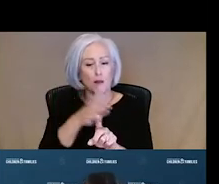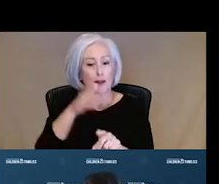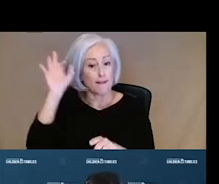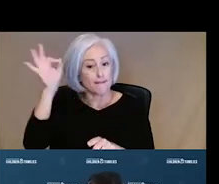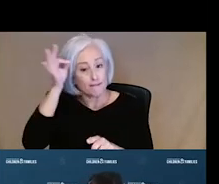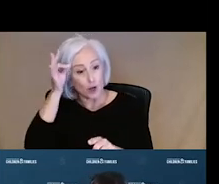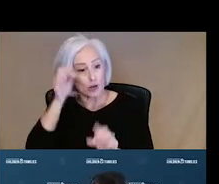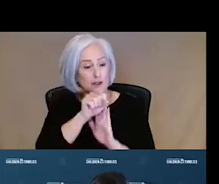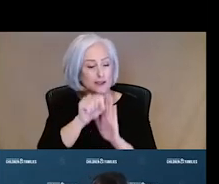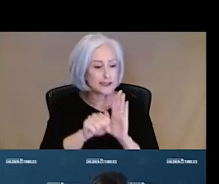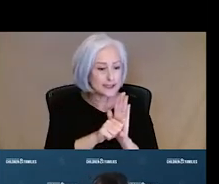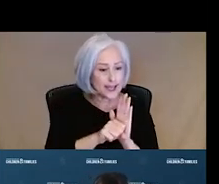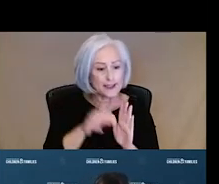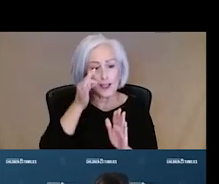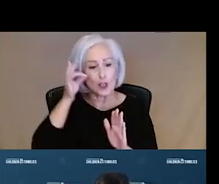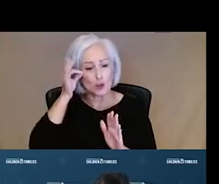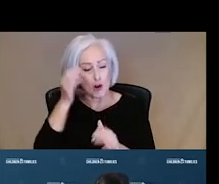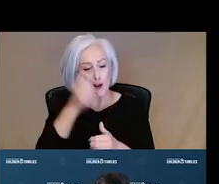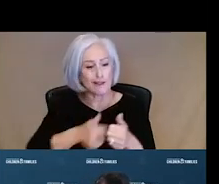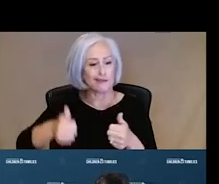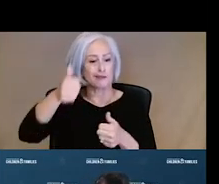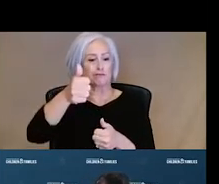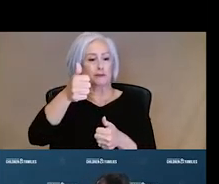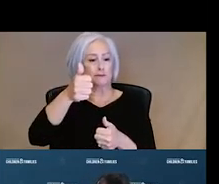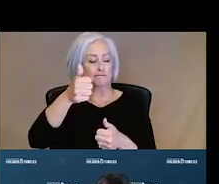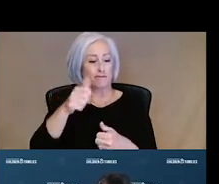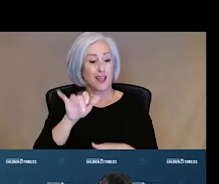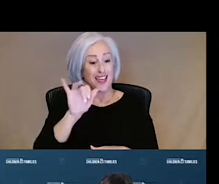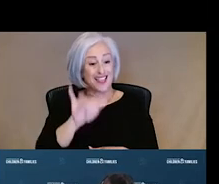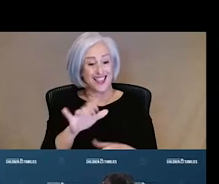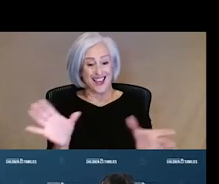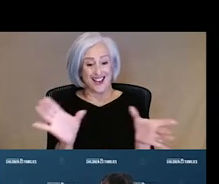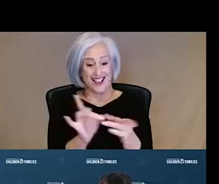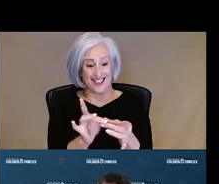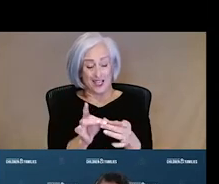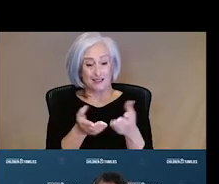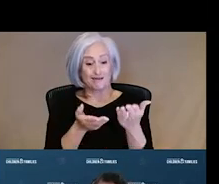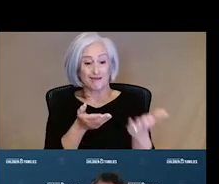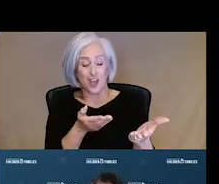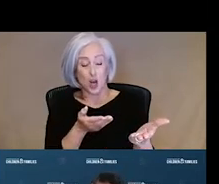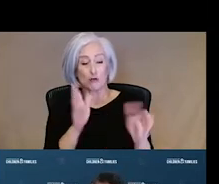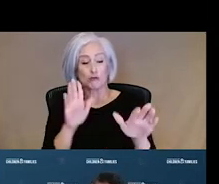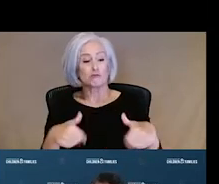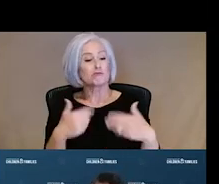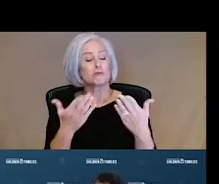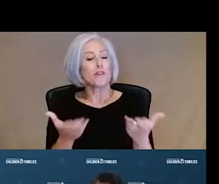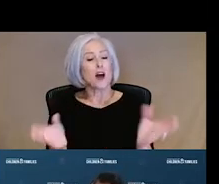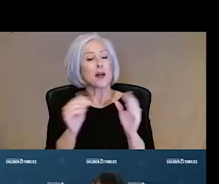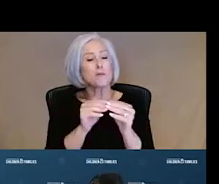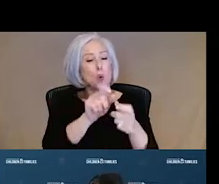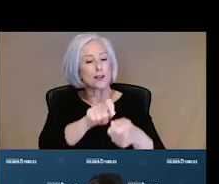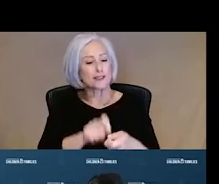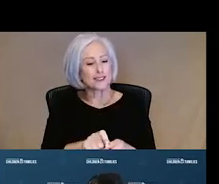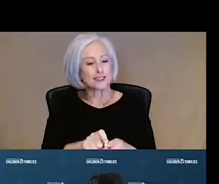local officials. And this link provides you with more details, which we will drop in the